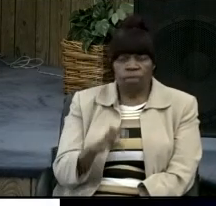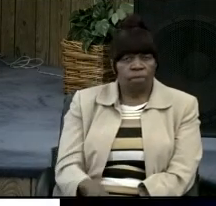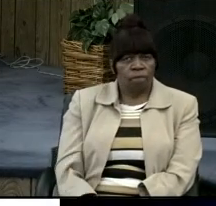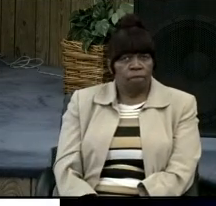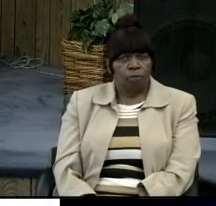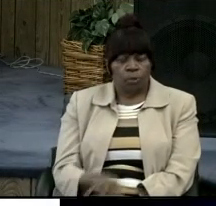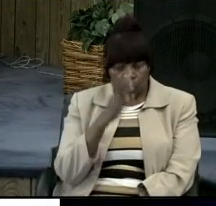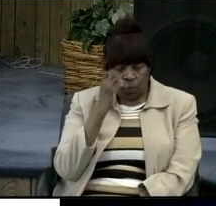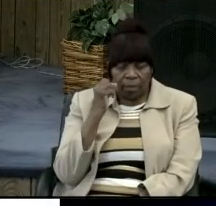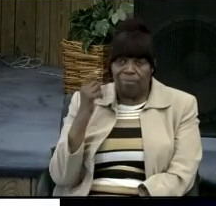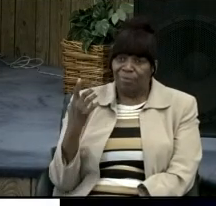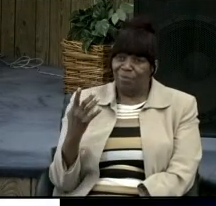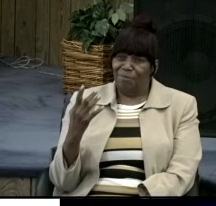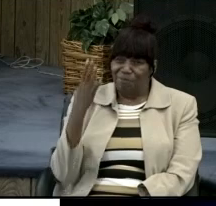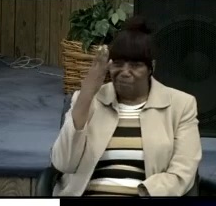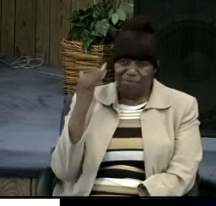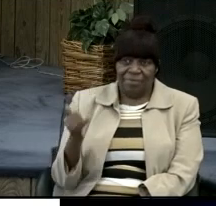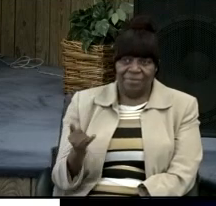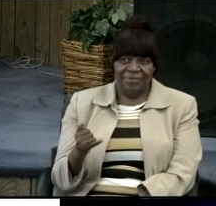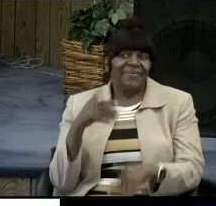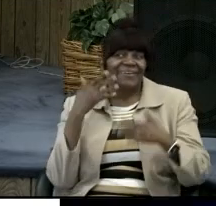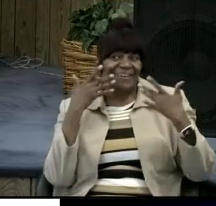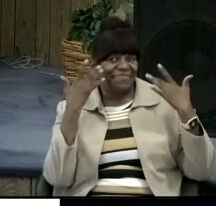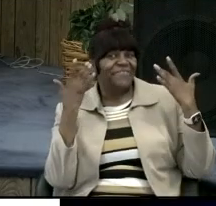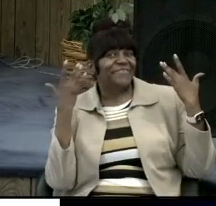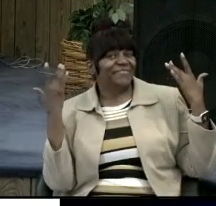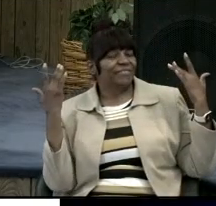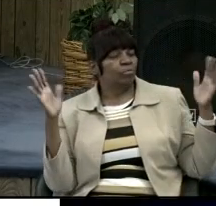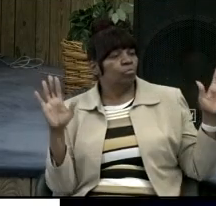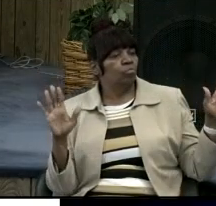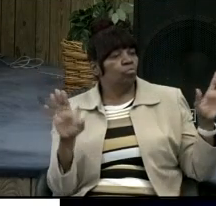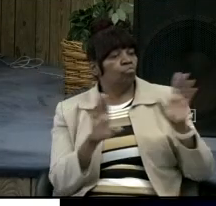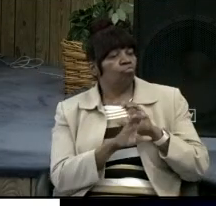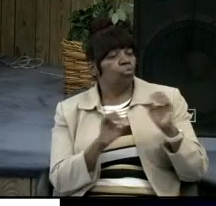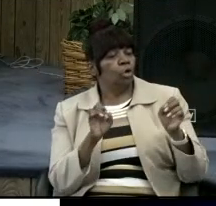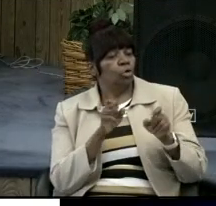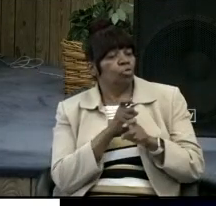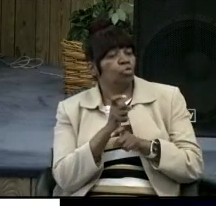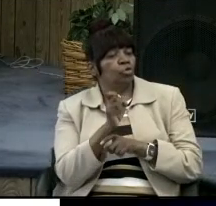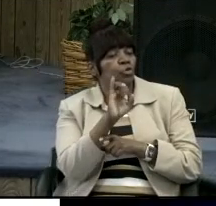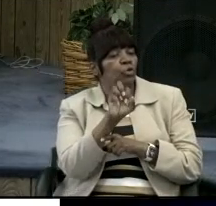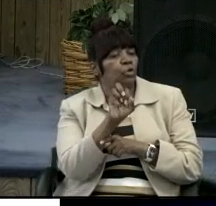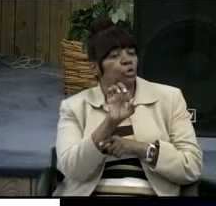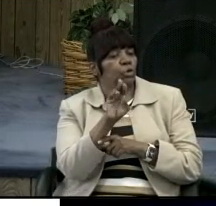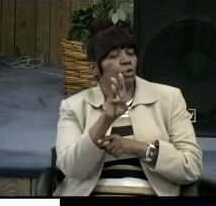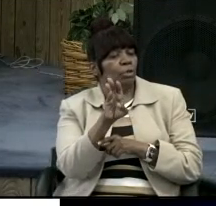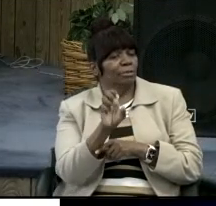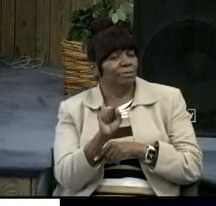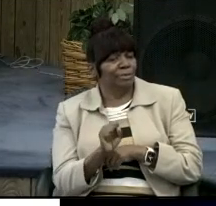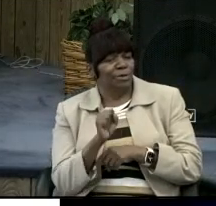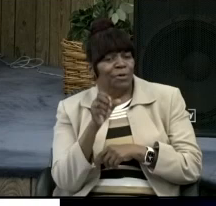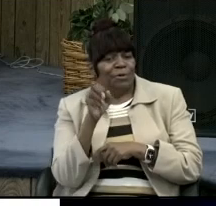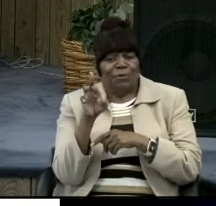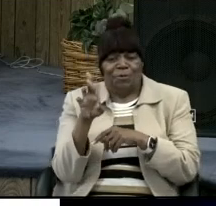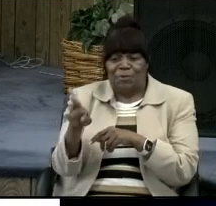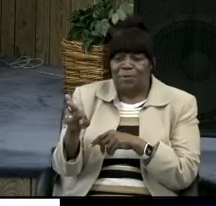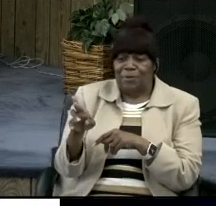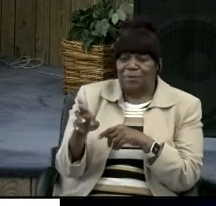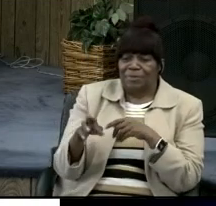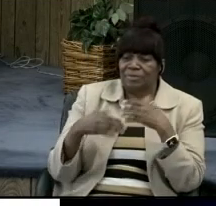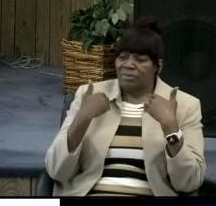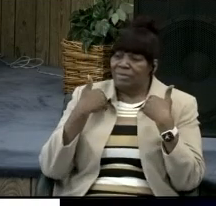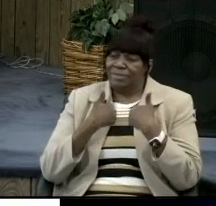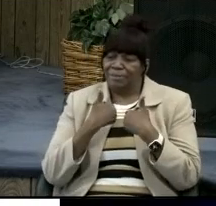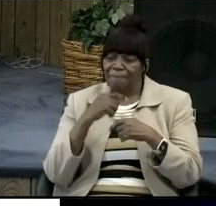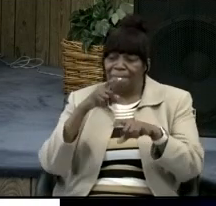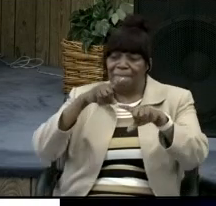to you. You wake up laughing and ain't nobody told no jokes. You can wake up tired or you can wake up energetic.